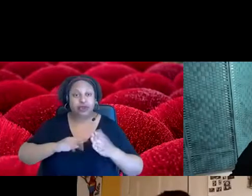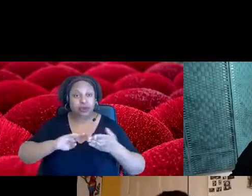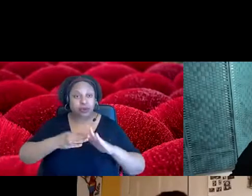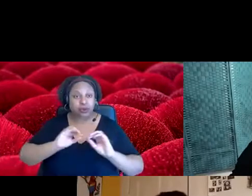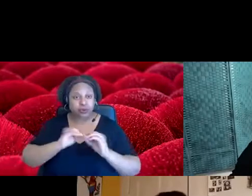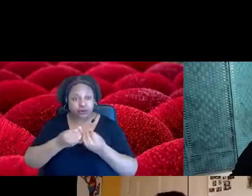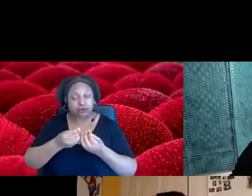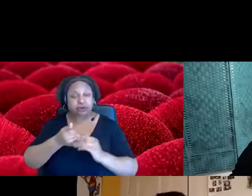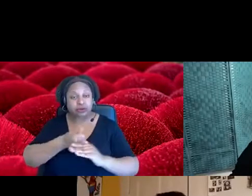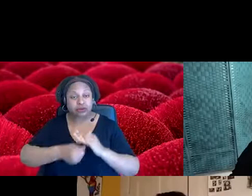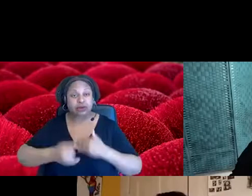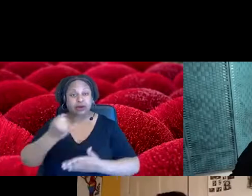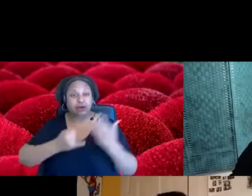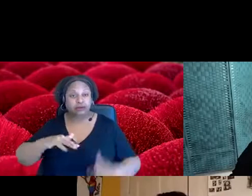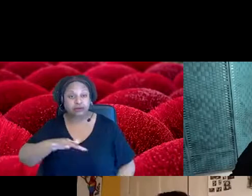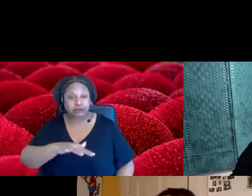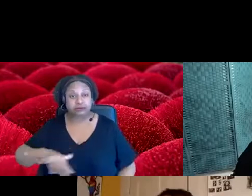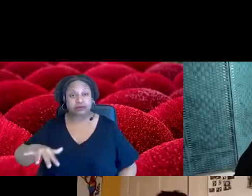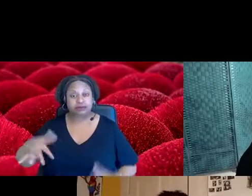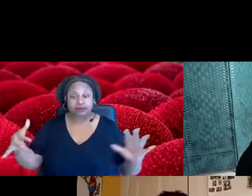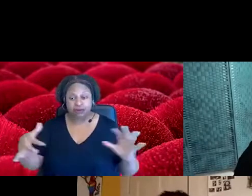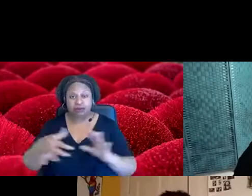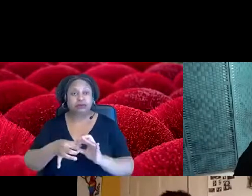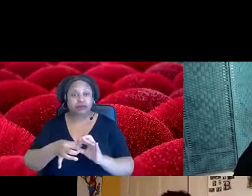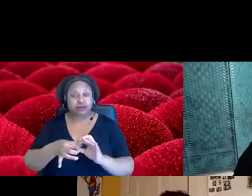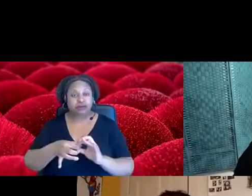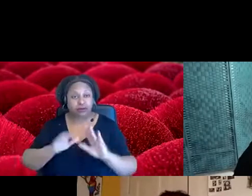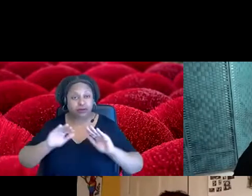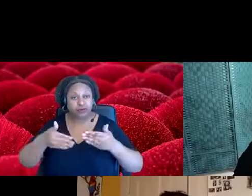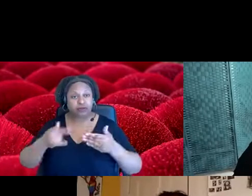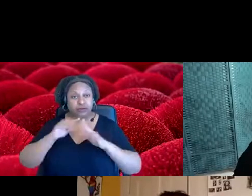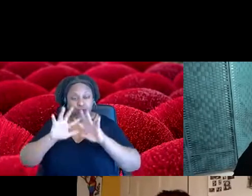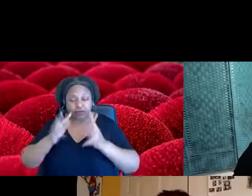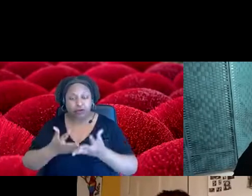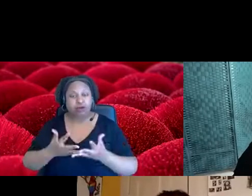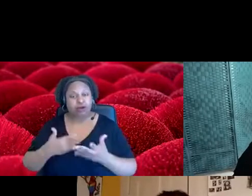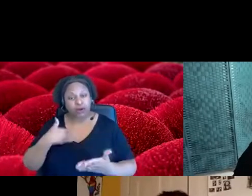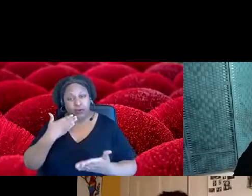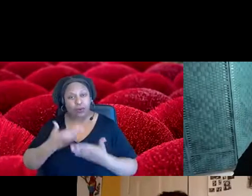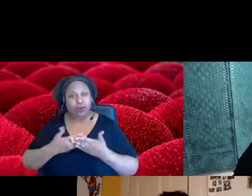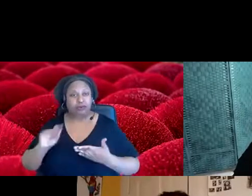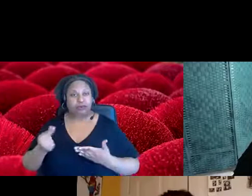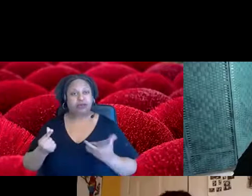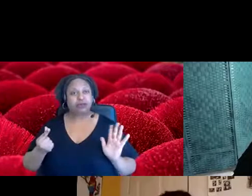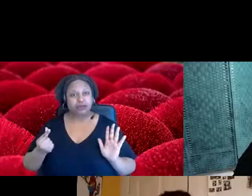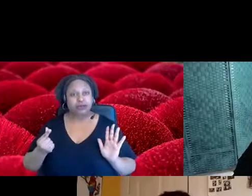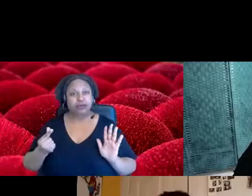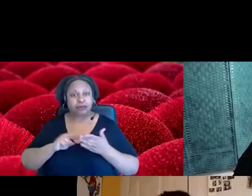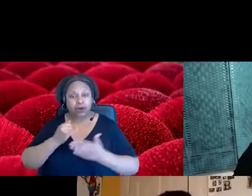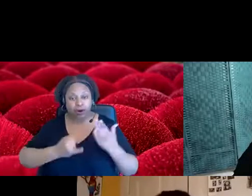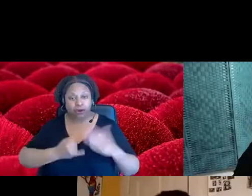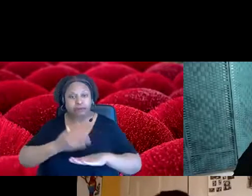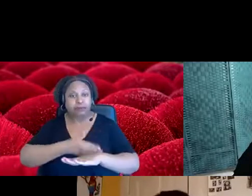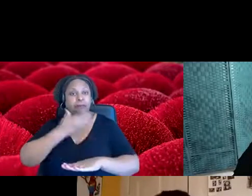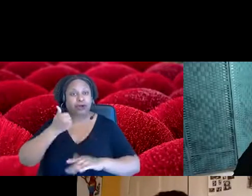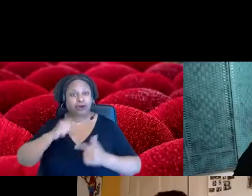spaces to really focus on our well-being, so that our art is better, but that our lives are better, our communities